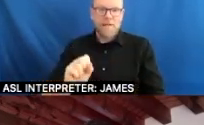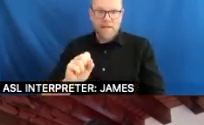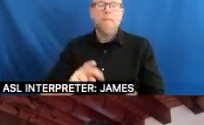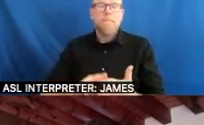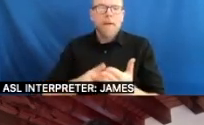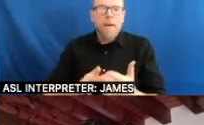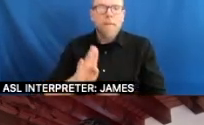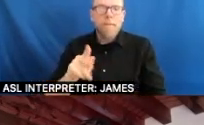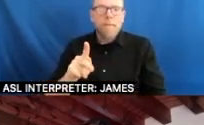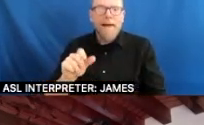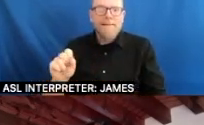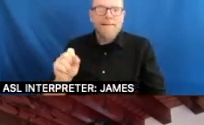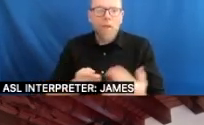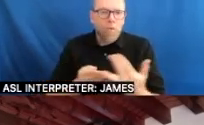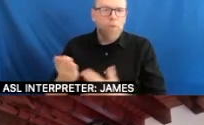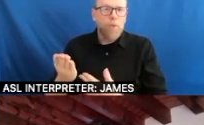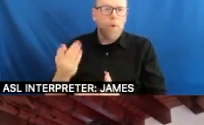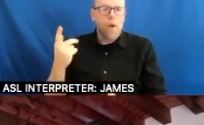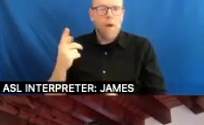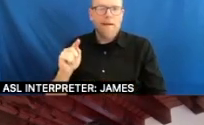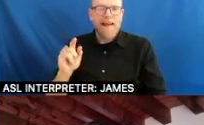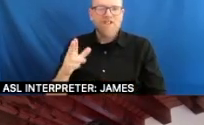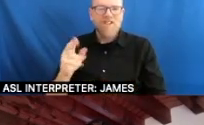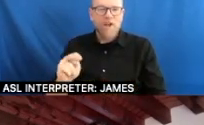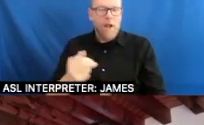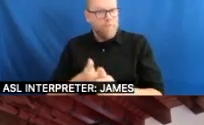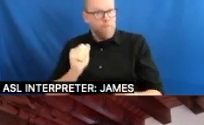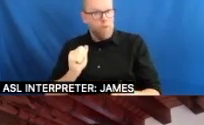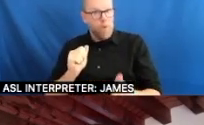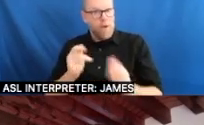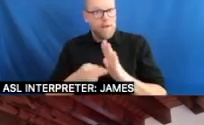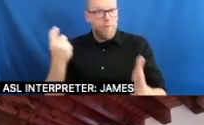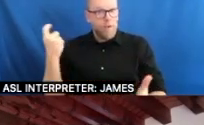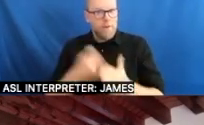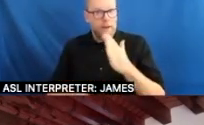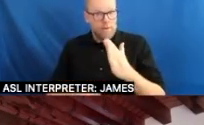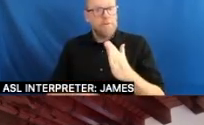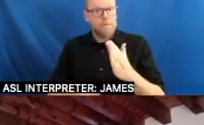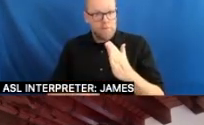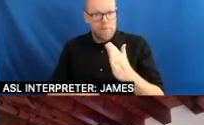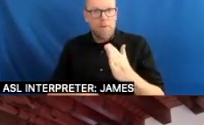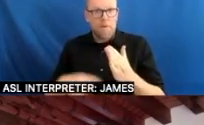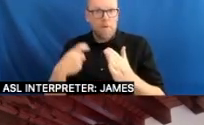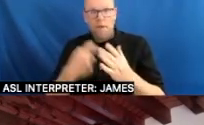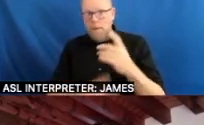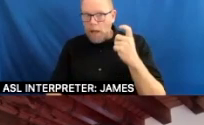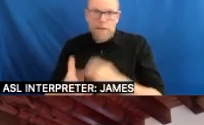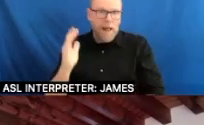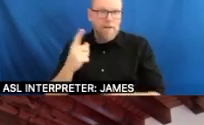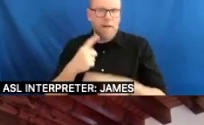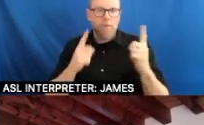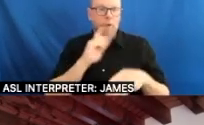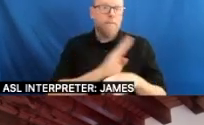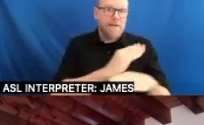taxation, essentially, avoiding the double taxation of getting taxed at the entity level and then